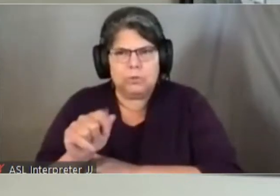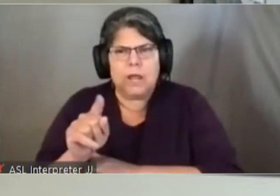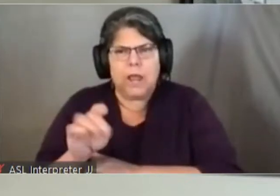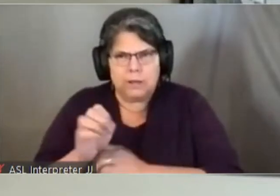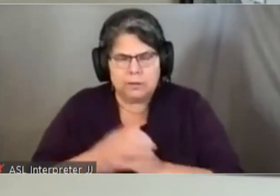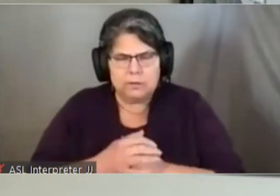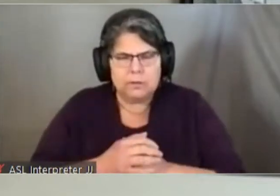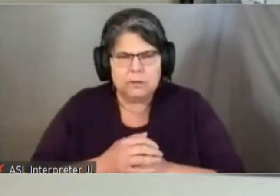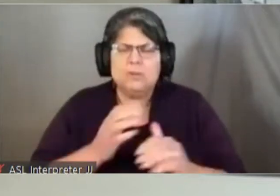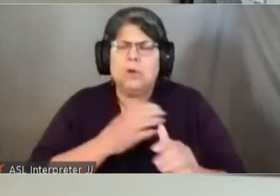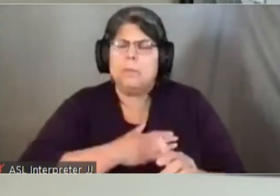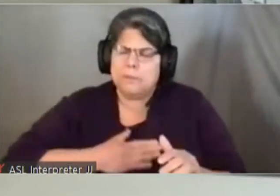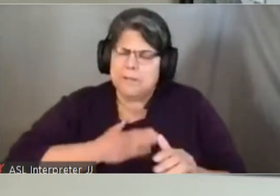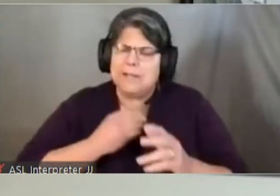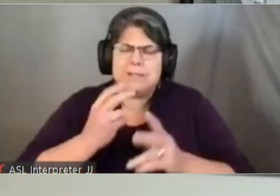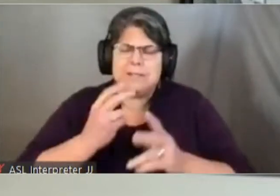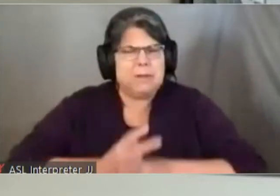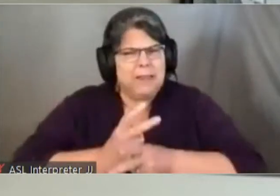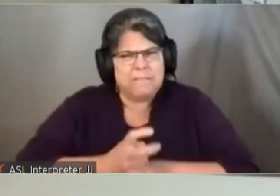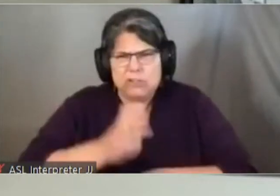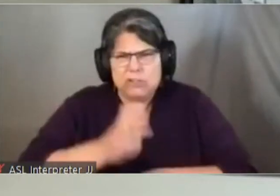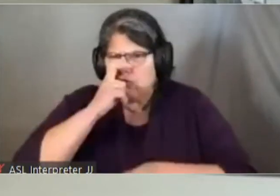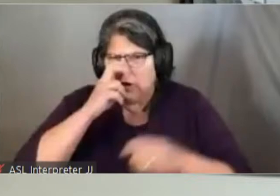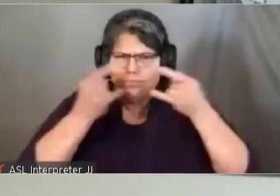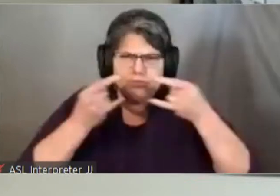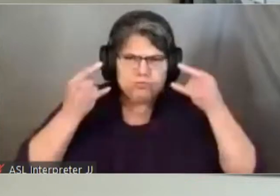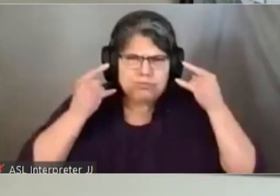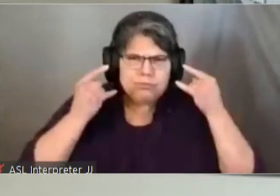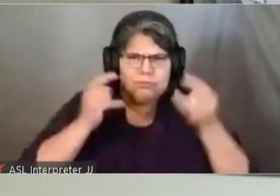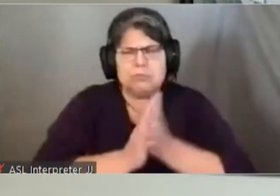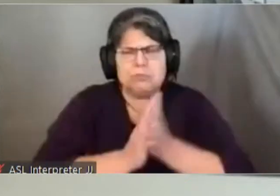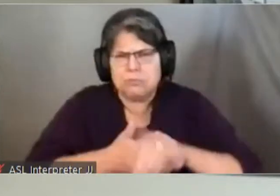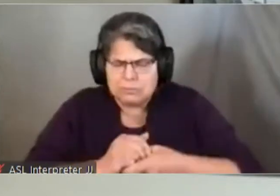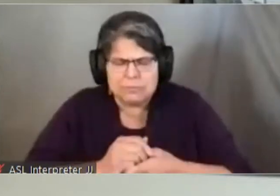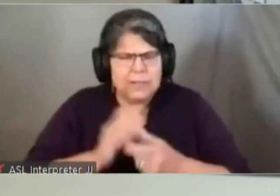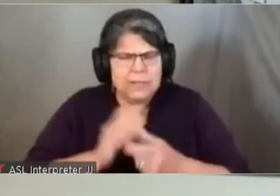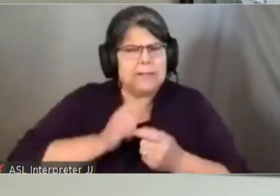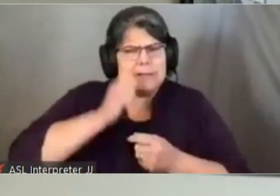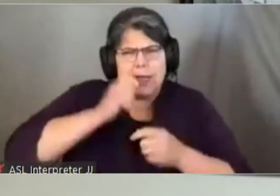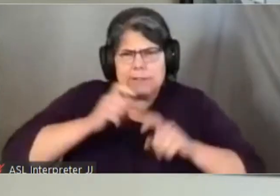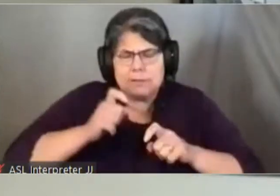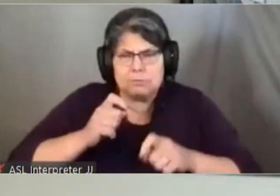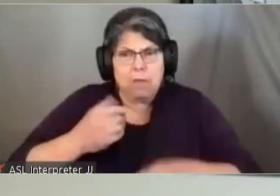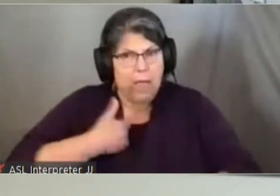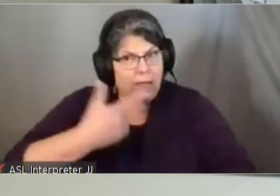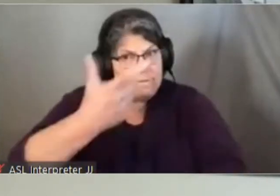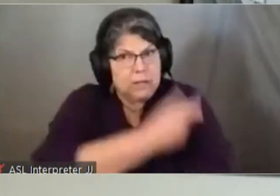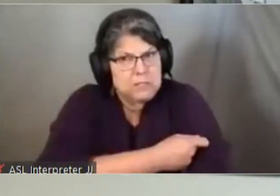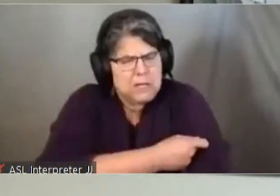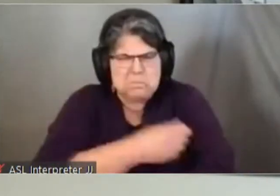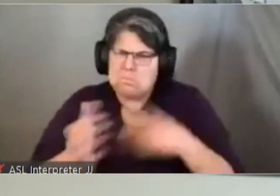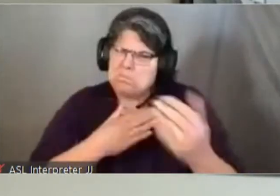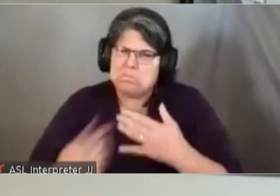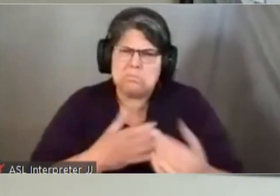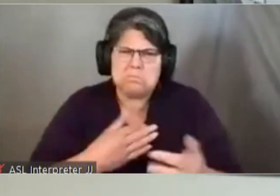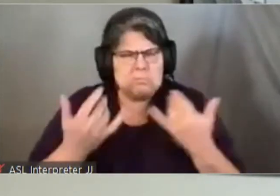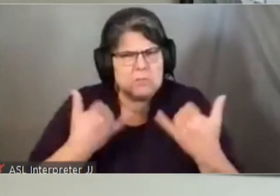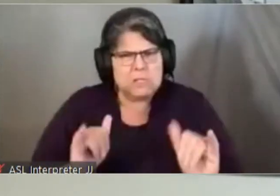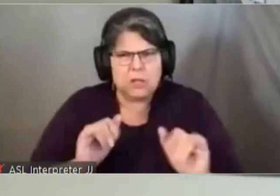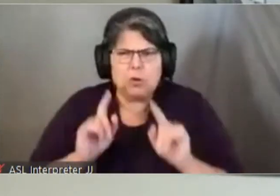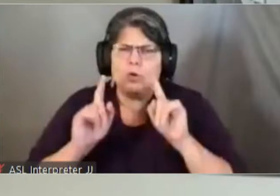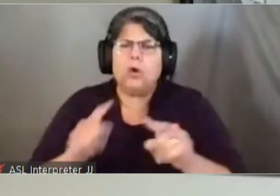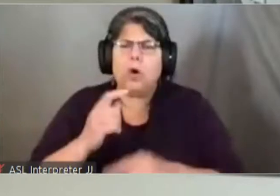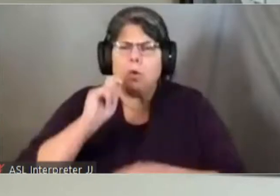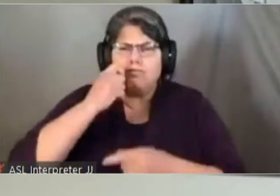mitigate outbreaks. Even after getting vaccinated, keep testing. The vaccination will not affect the validity of the